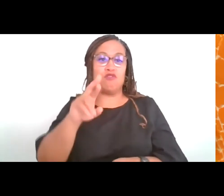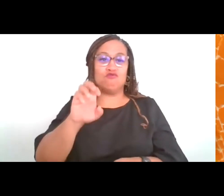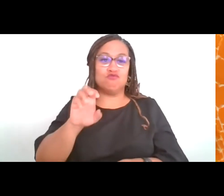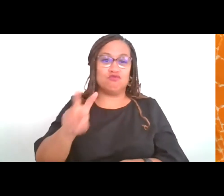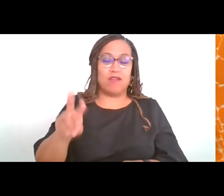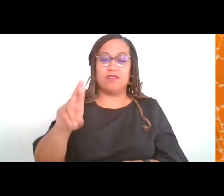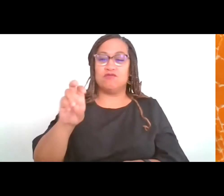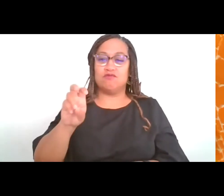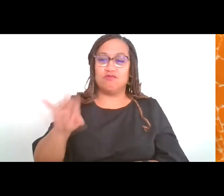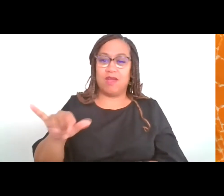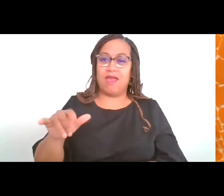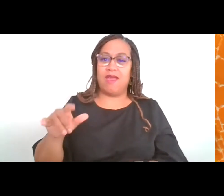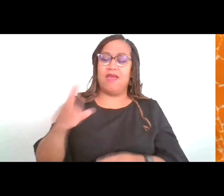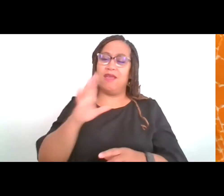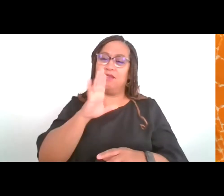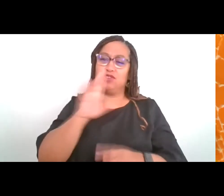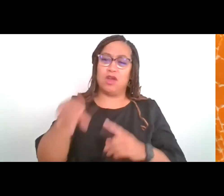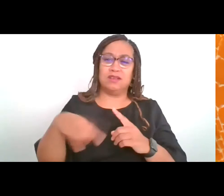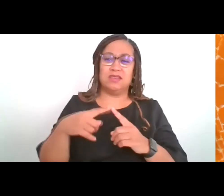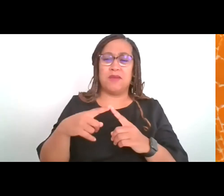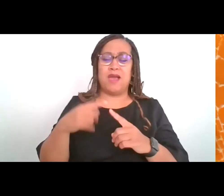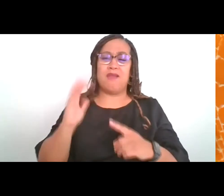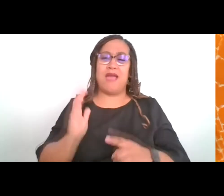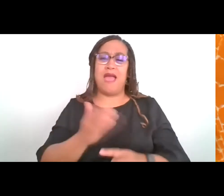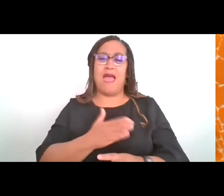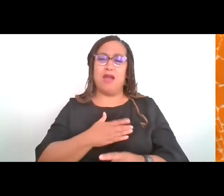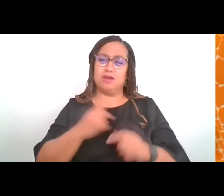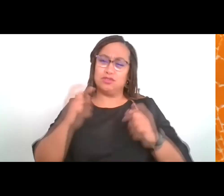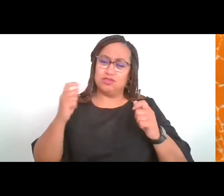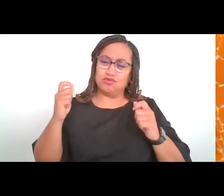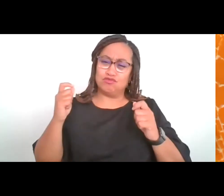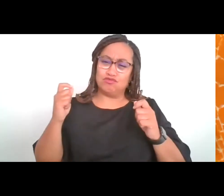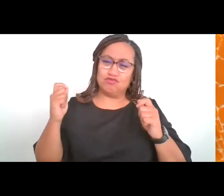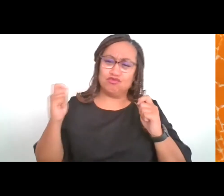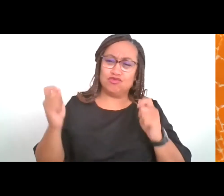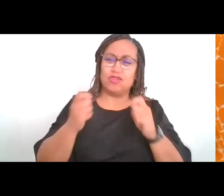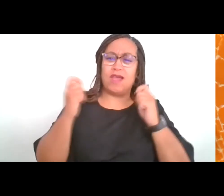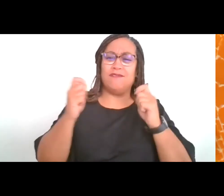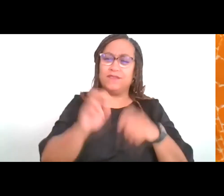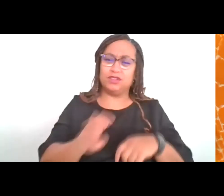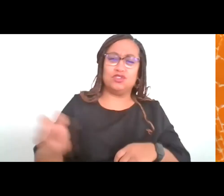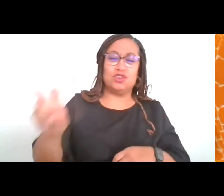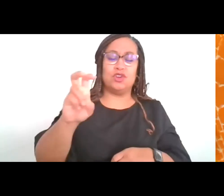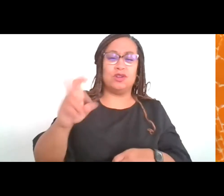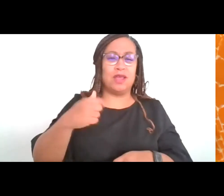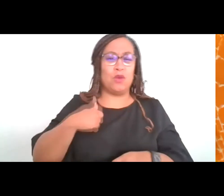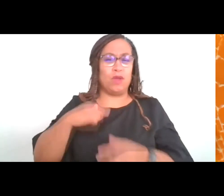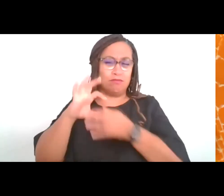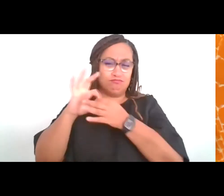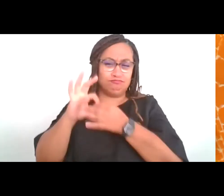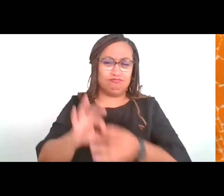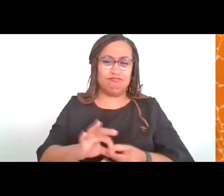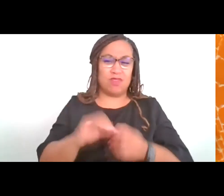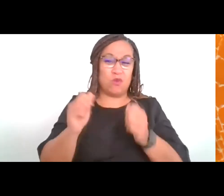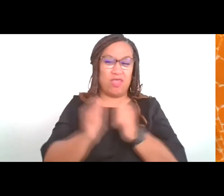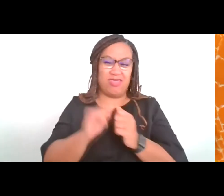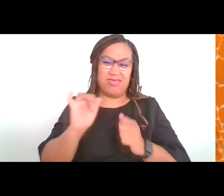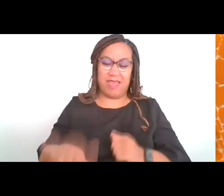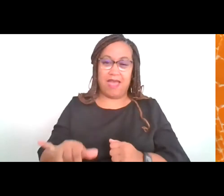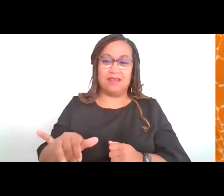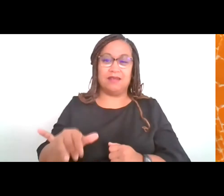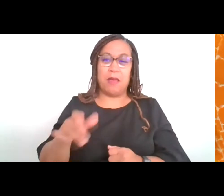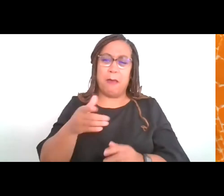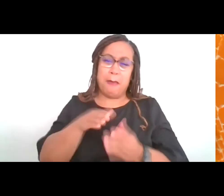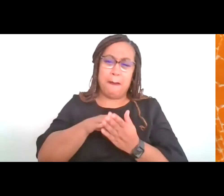the triumphant journey, we are that triumphant journey. We are unified with that very presence and that very power called